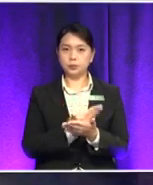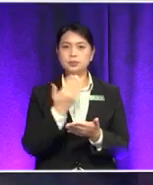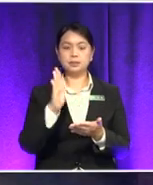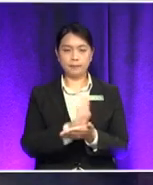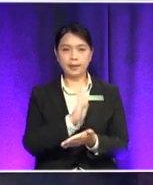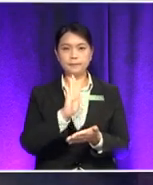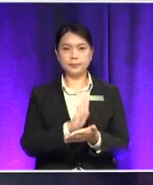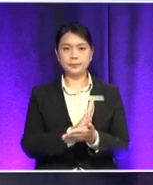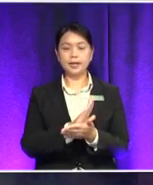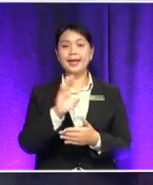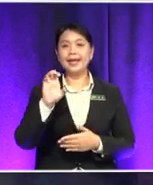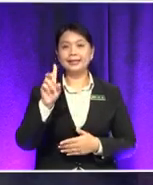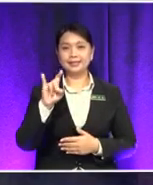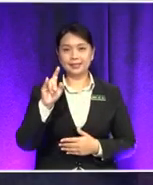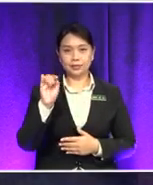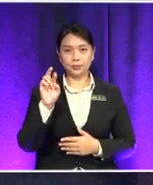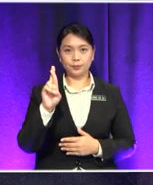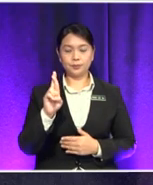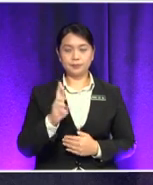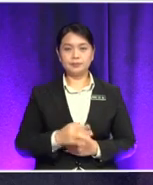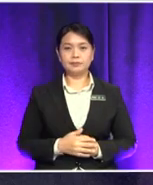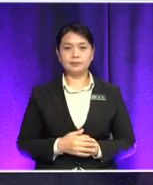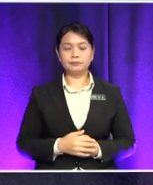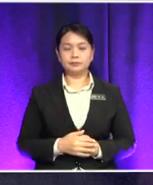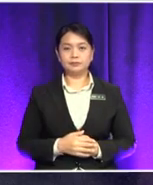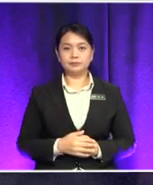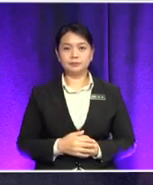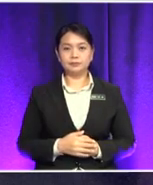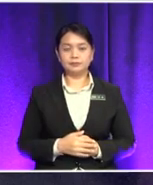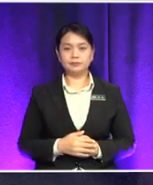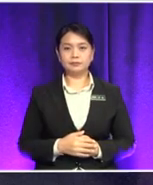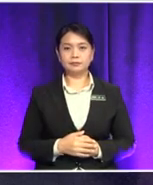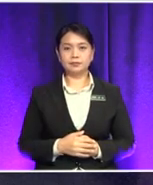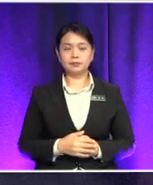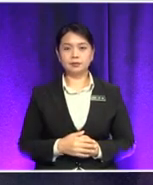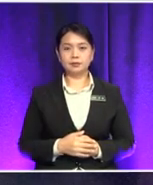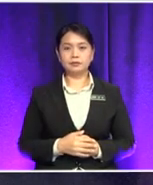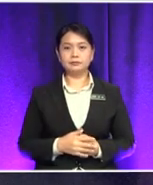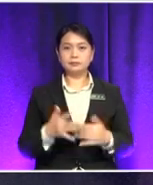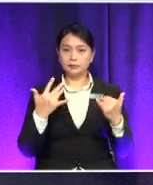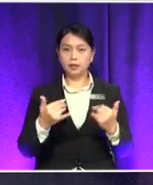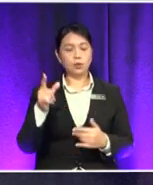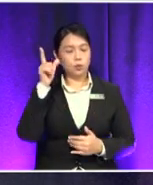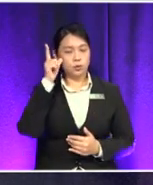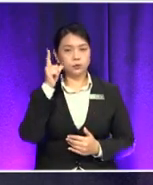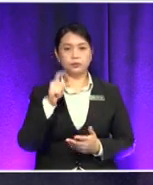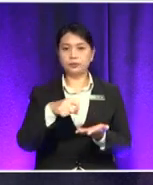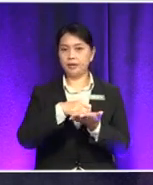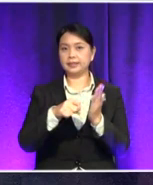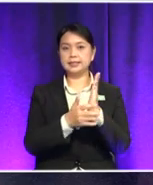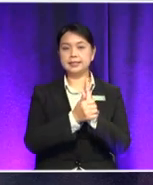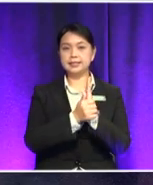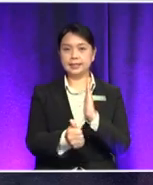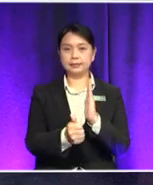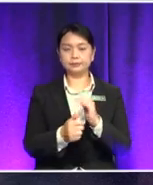Okay, so before that, let me share with you about the writing sub-skill. So this is quite important because